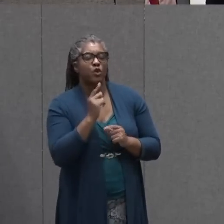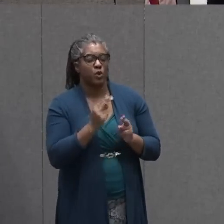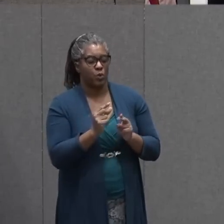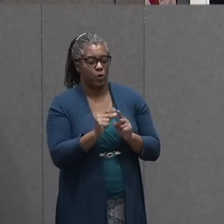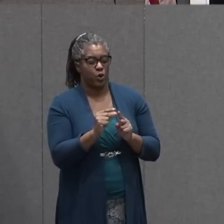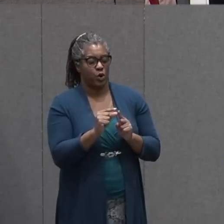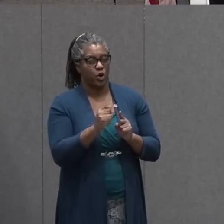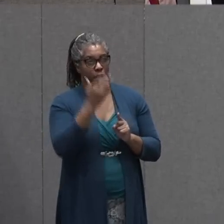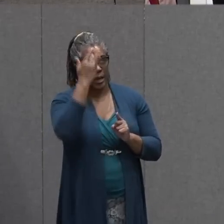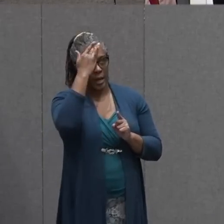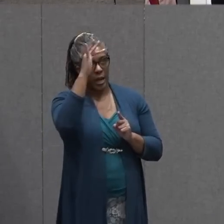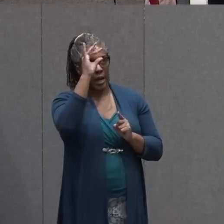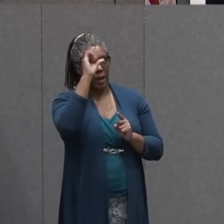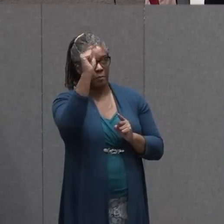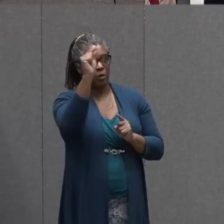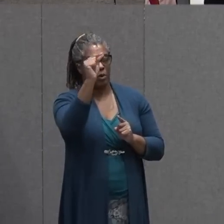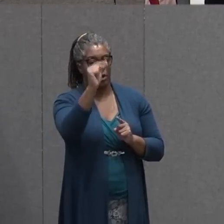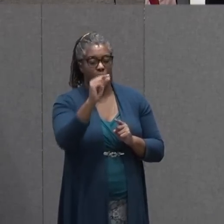Brianna, brilliant,